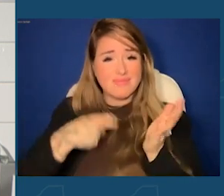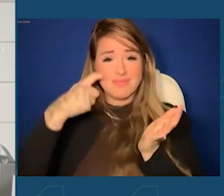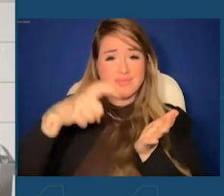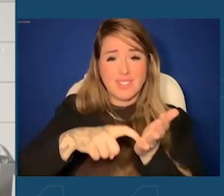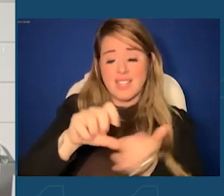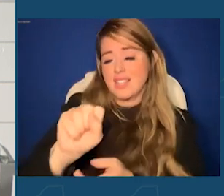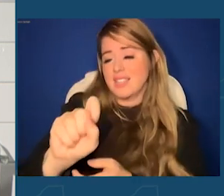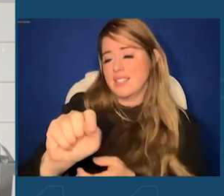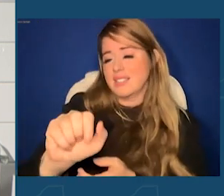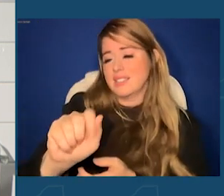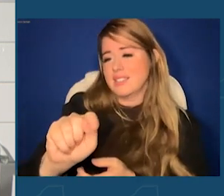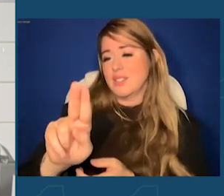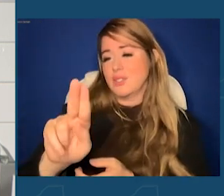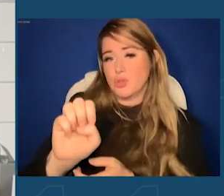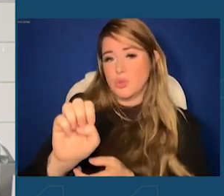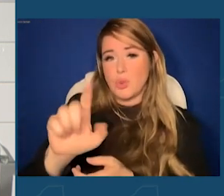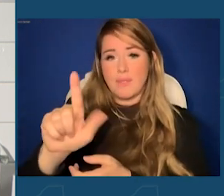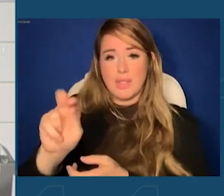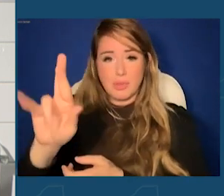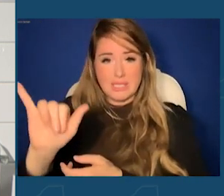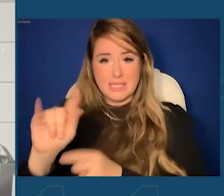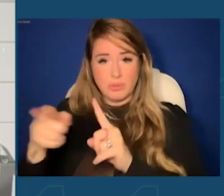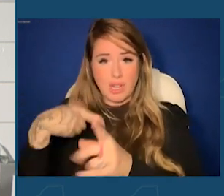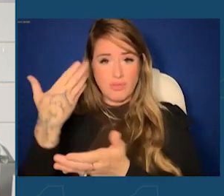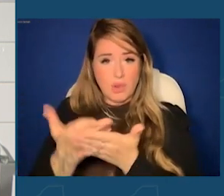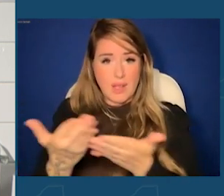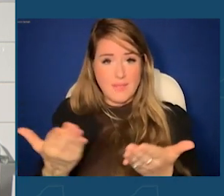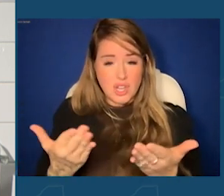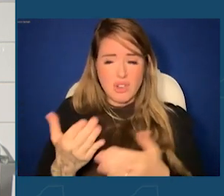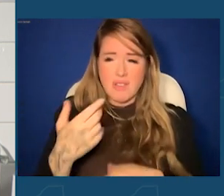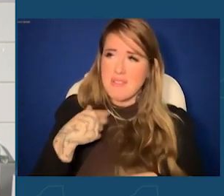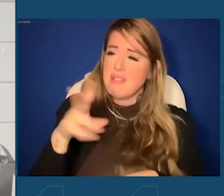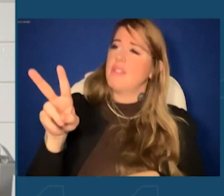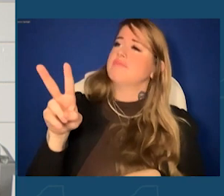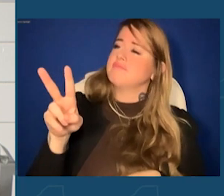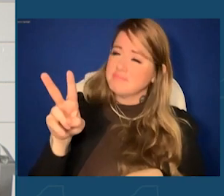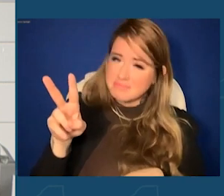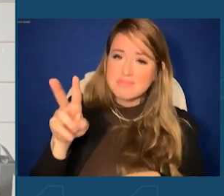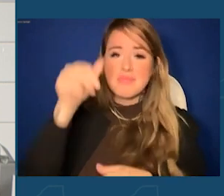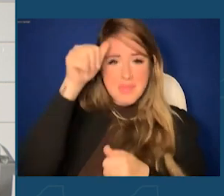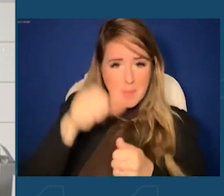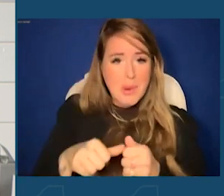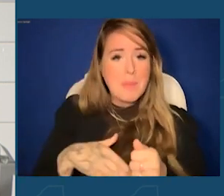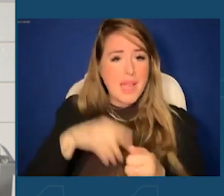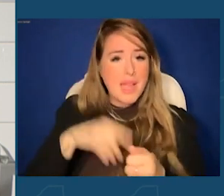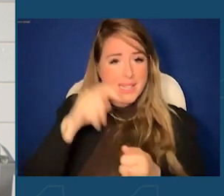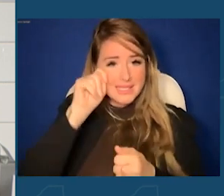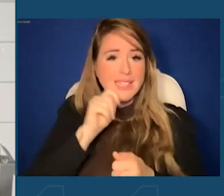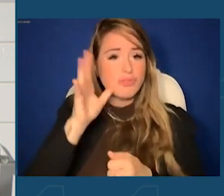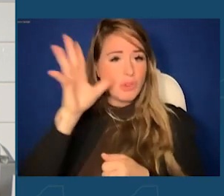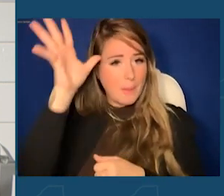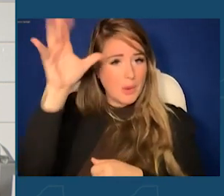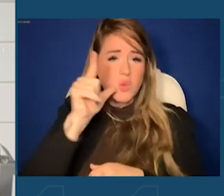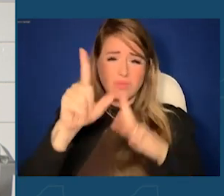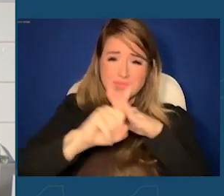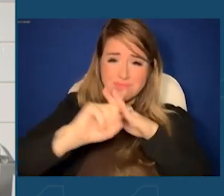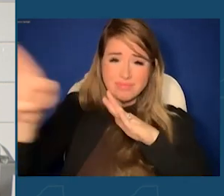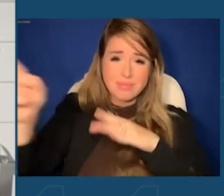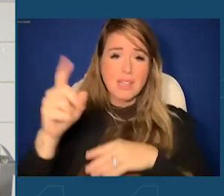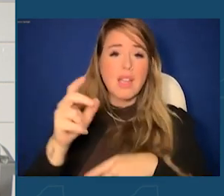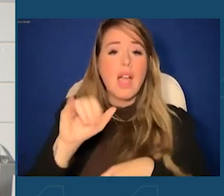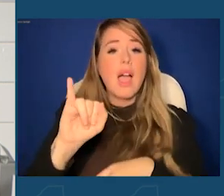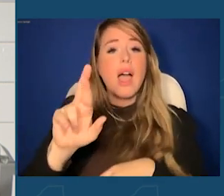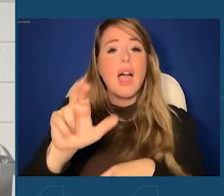Ellis Island as I came here this morning. A reminder of my teenage grandparents who fled great poverty in Ireland